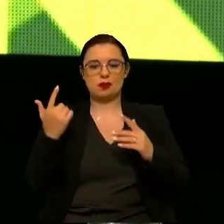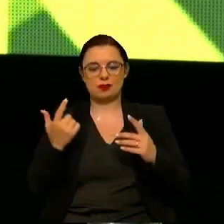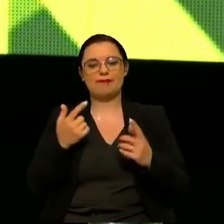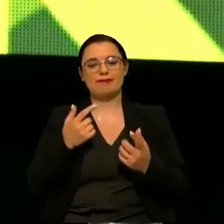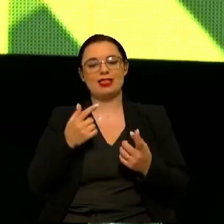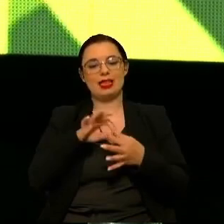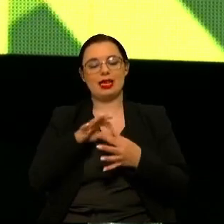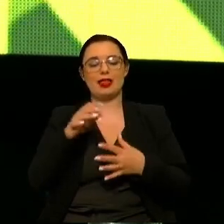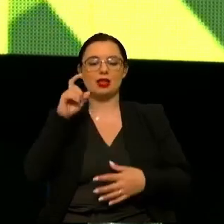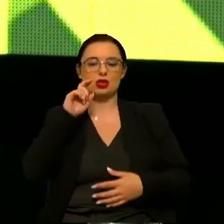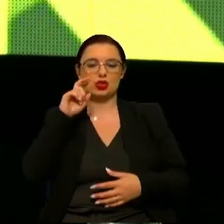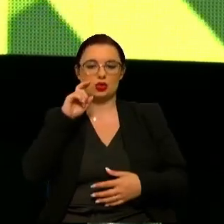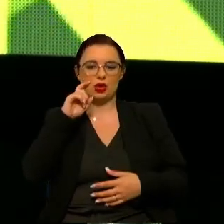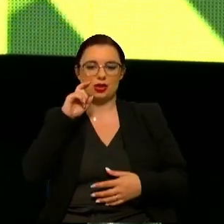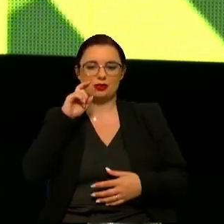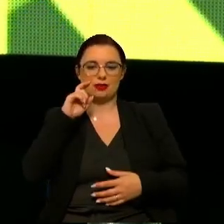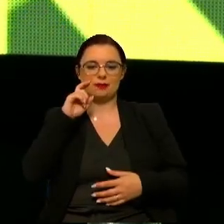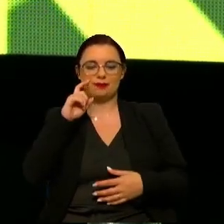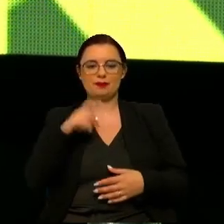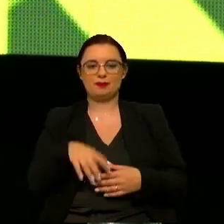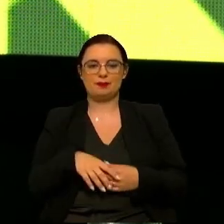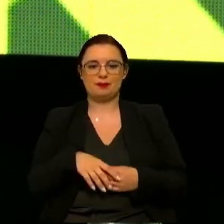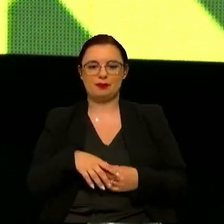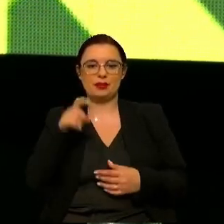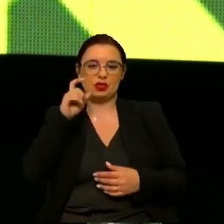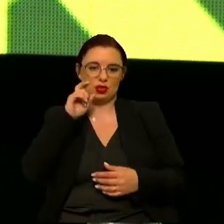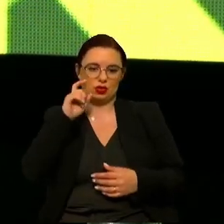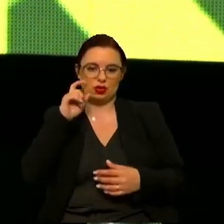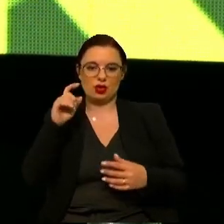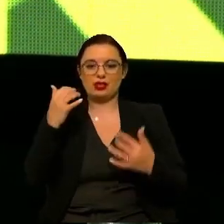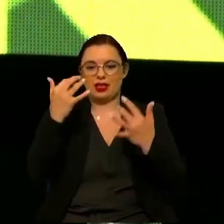another sovereignty threshold in terms of